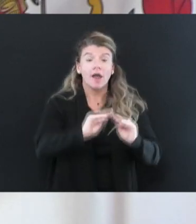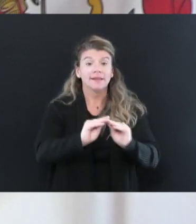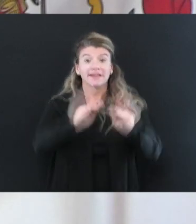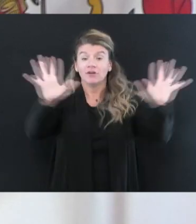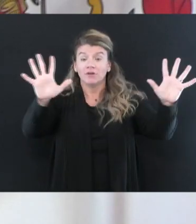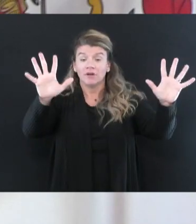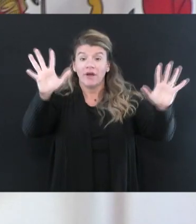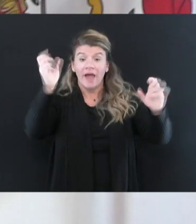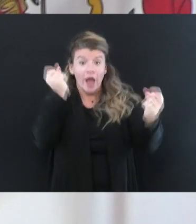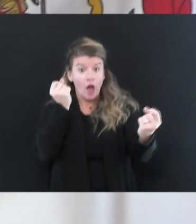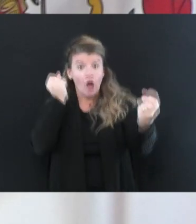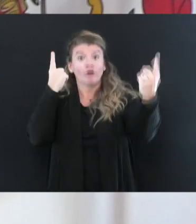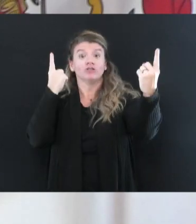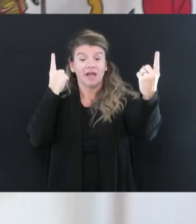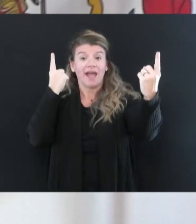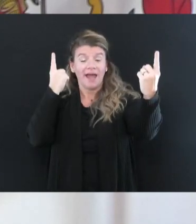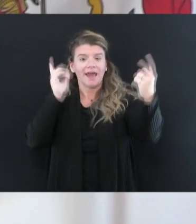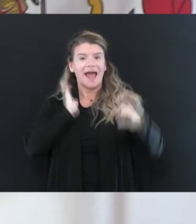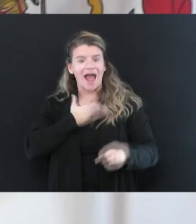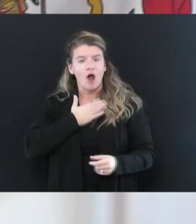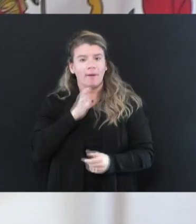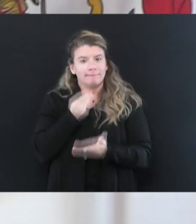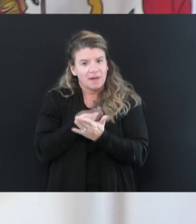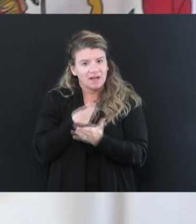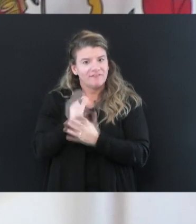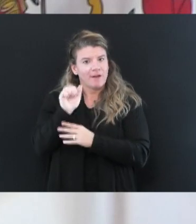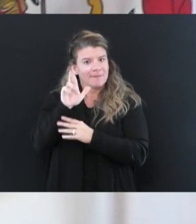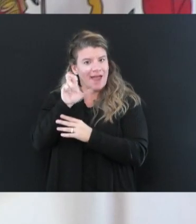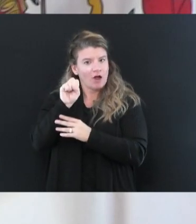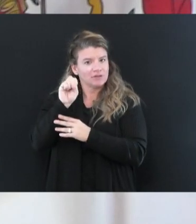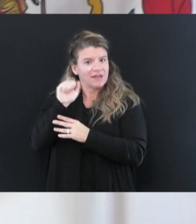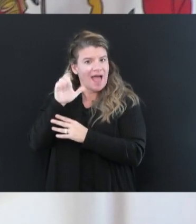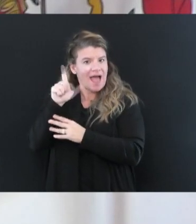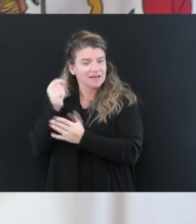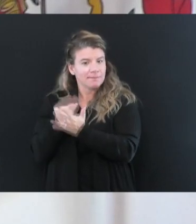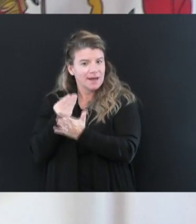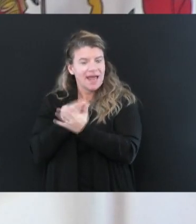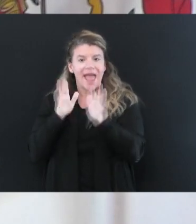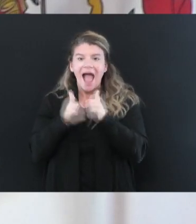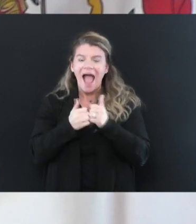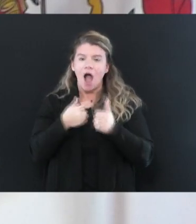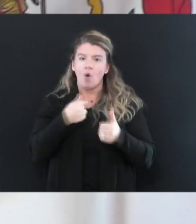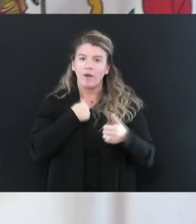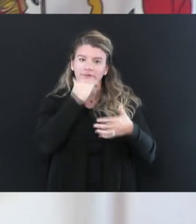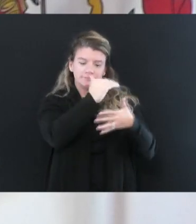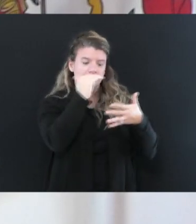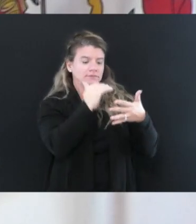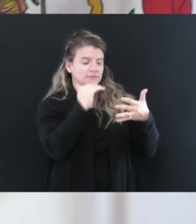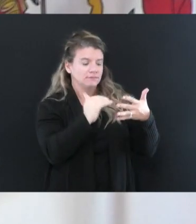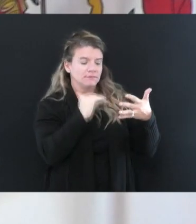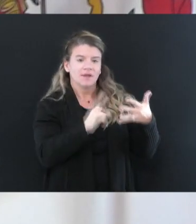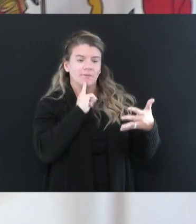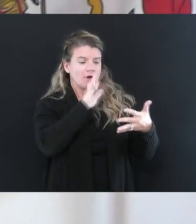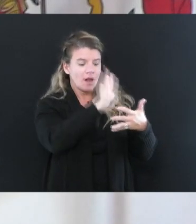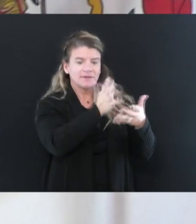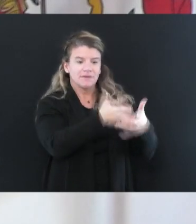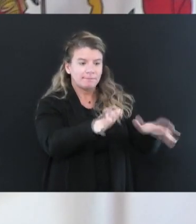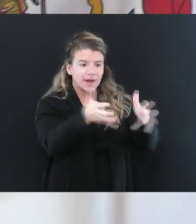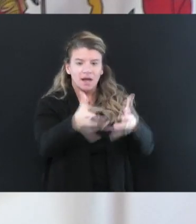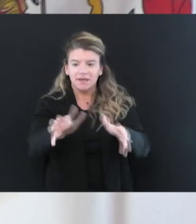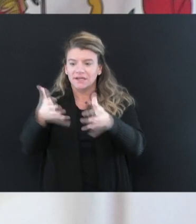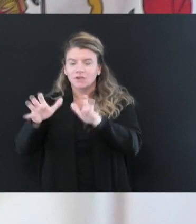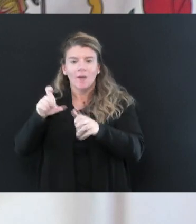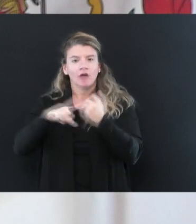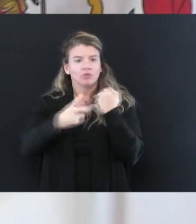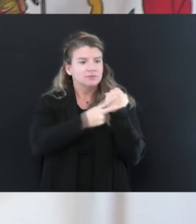as, our CARES money and how it's gone, and how we've pledged it and put it in buckets, and had to keep